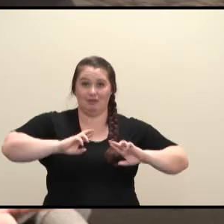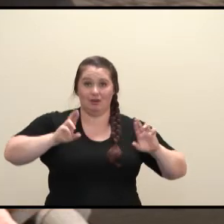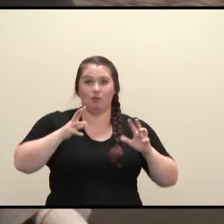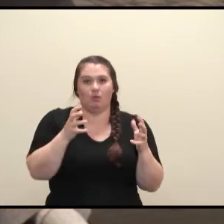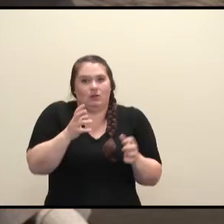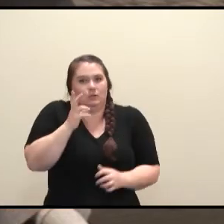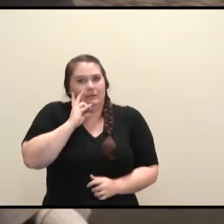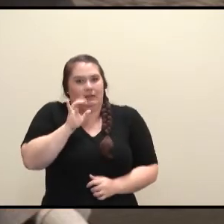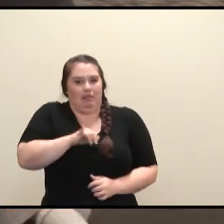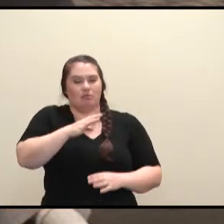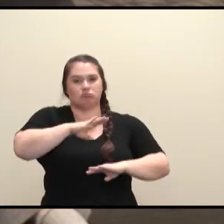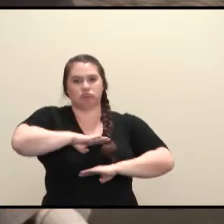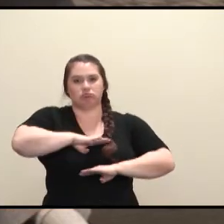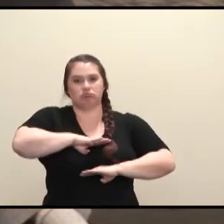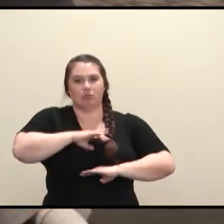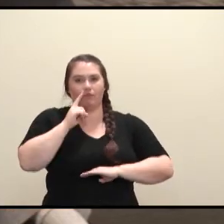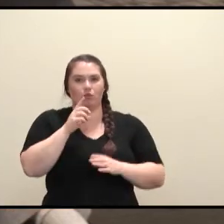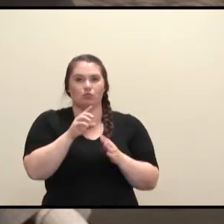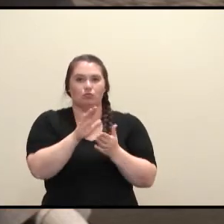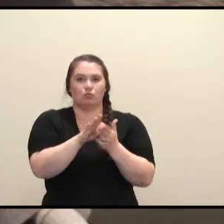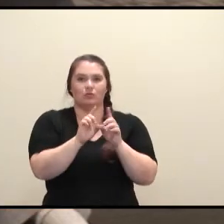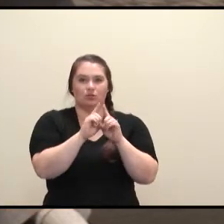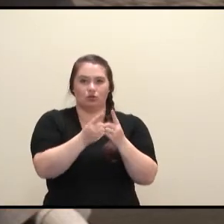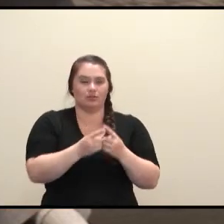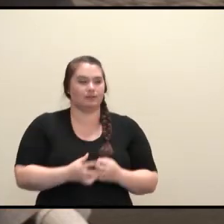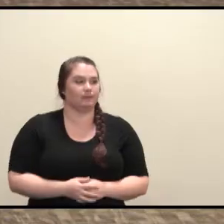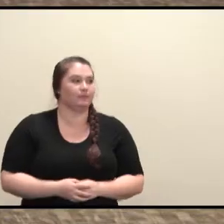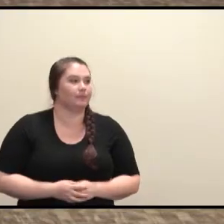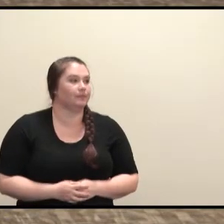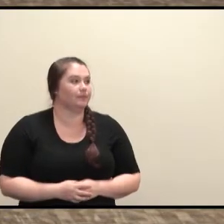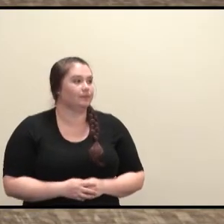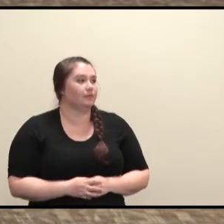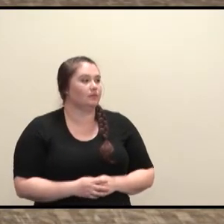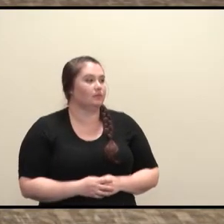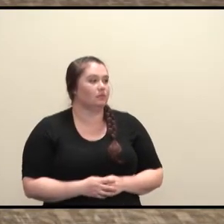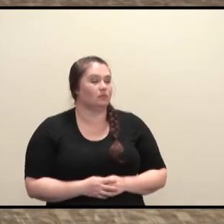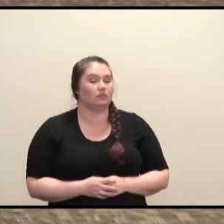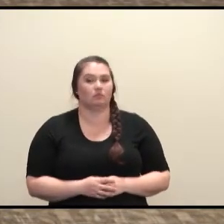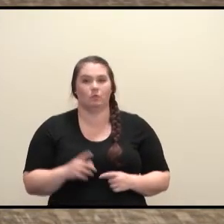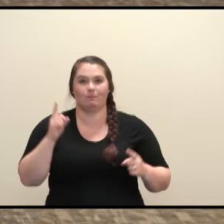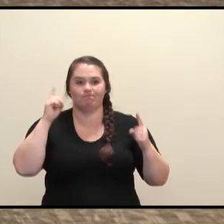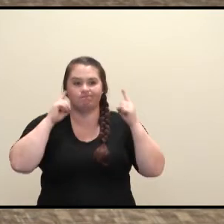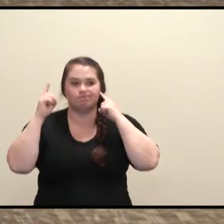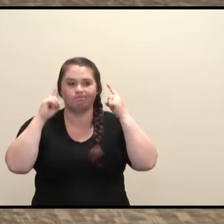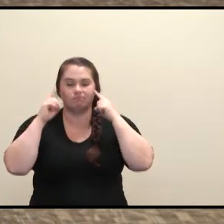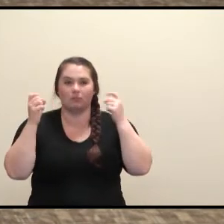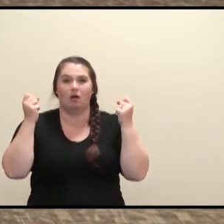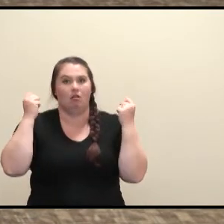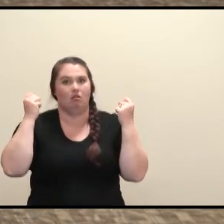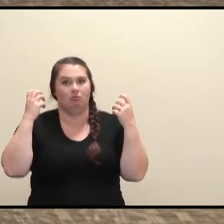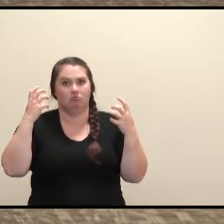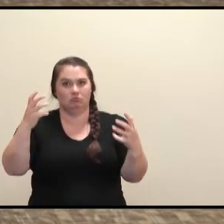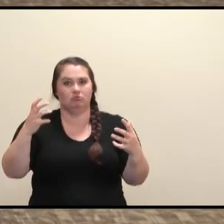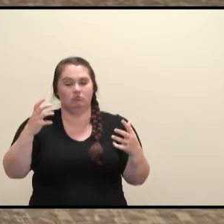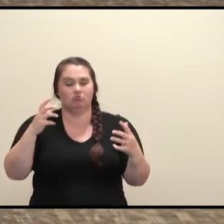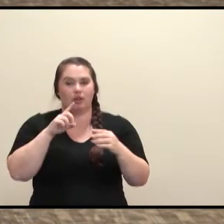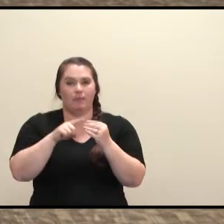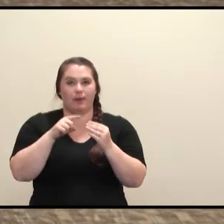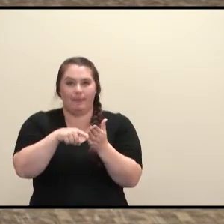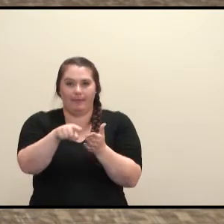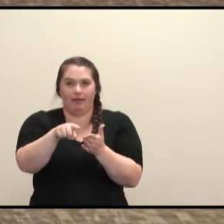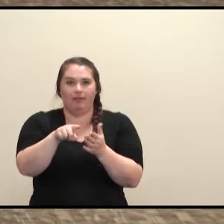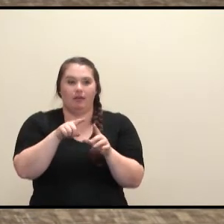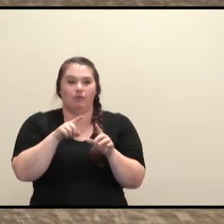school districts. Yeah, and we heard a lot about pay. When I got here, we heard a lot. And we've